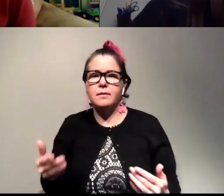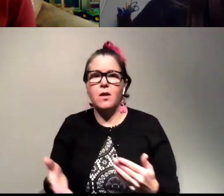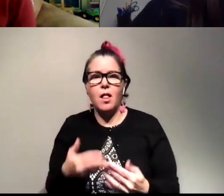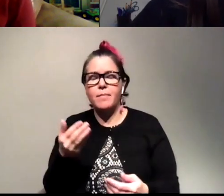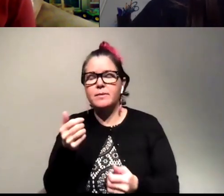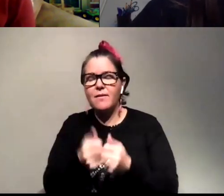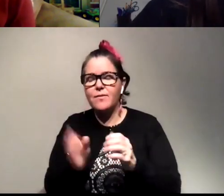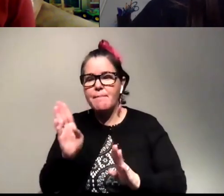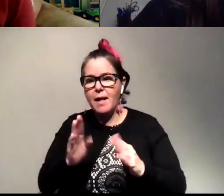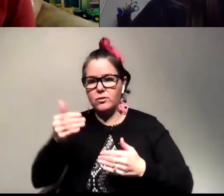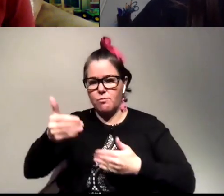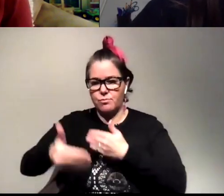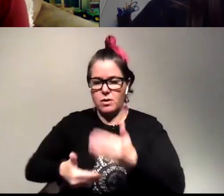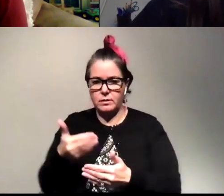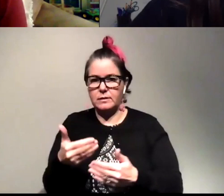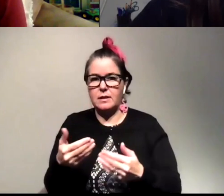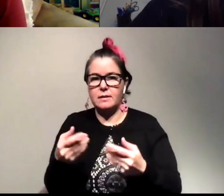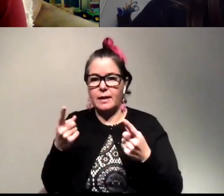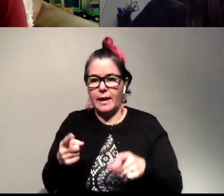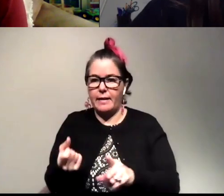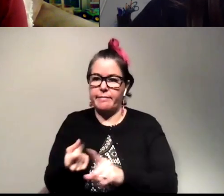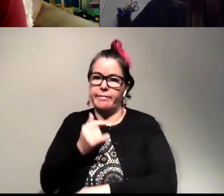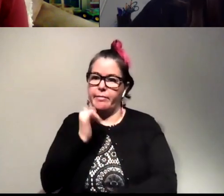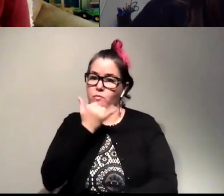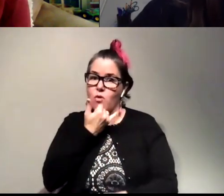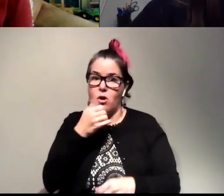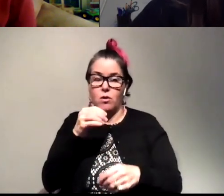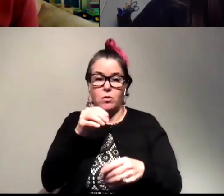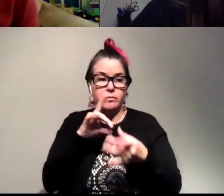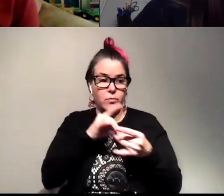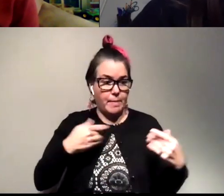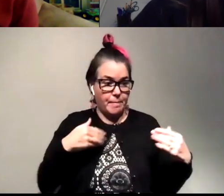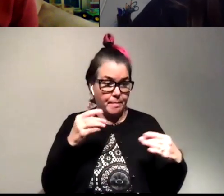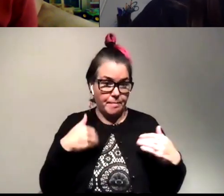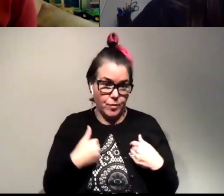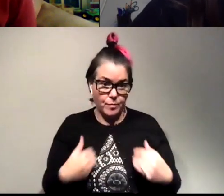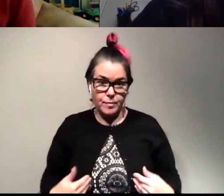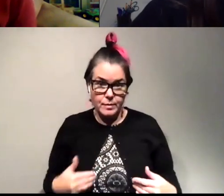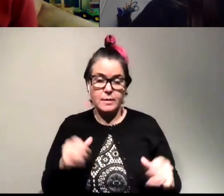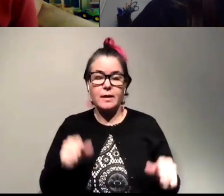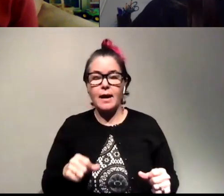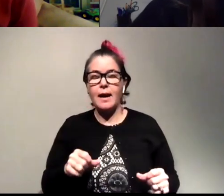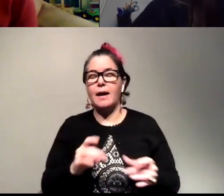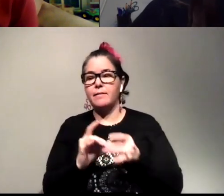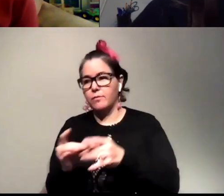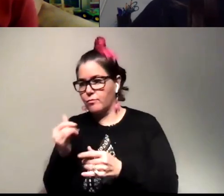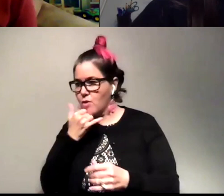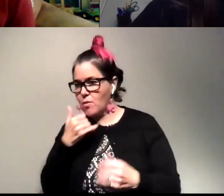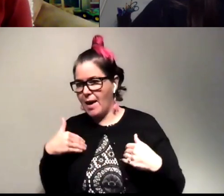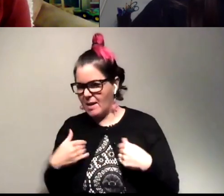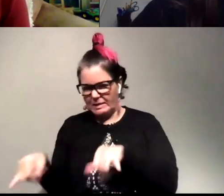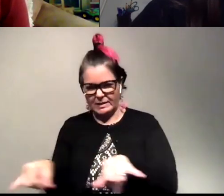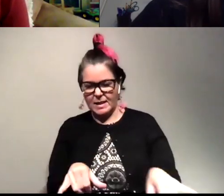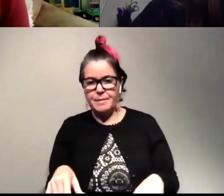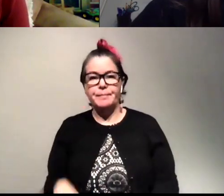biological process that can go wrong in people can go wrong in animals. And for the most part, most of what